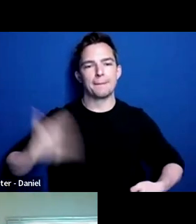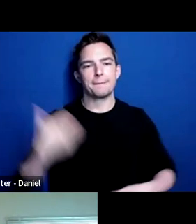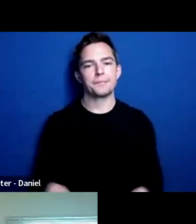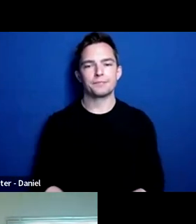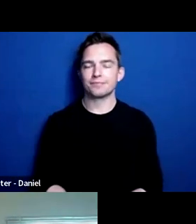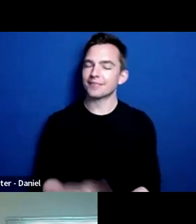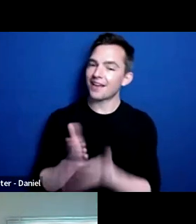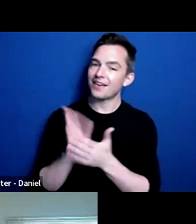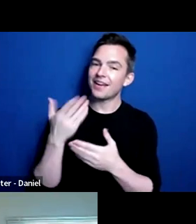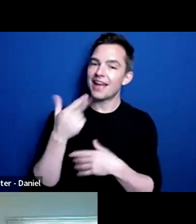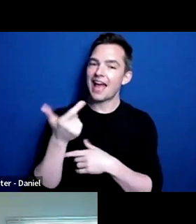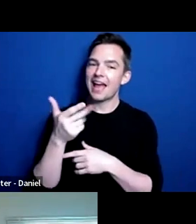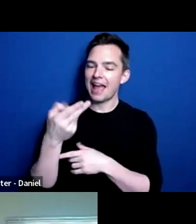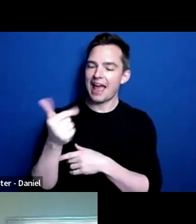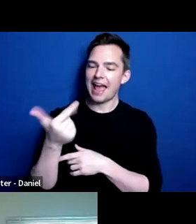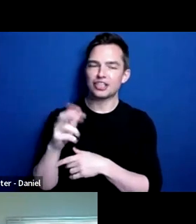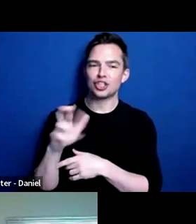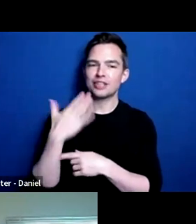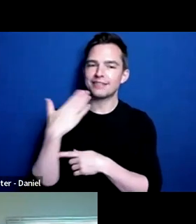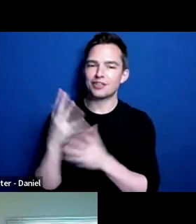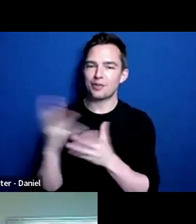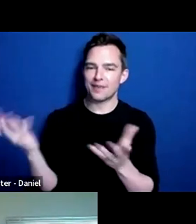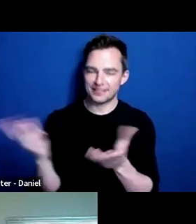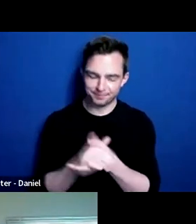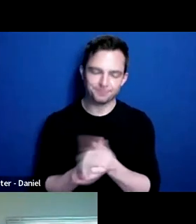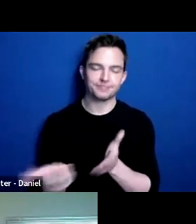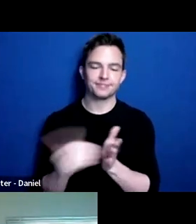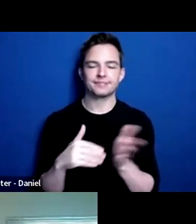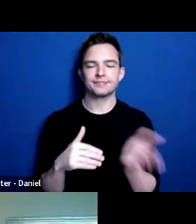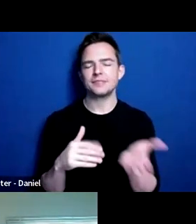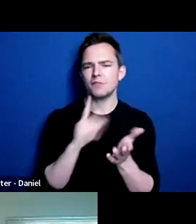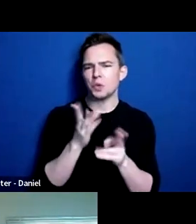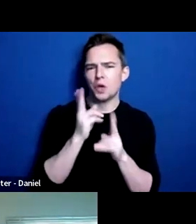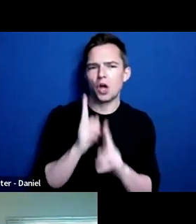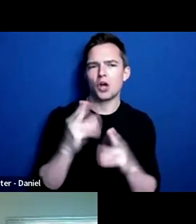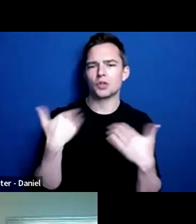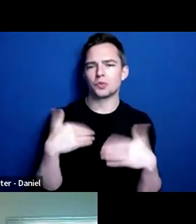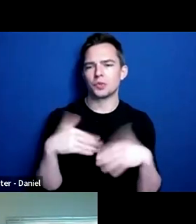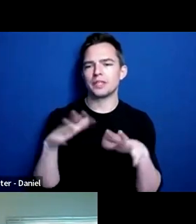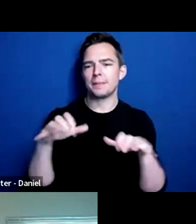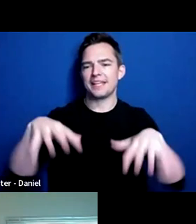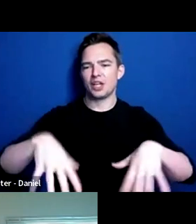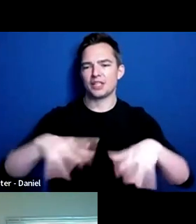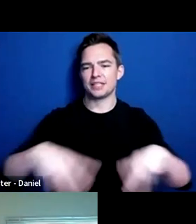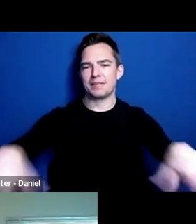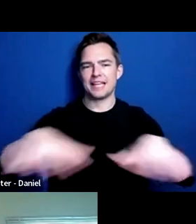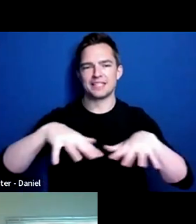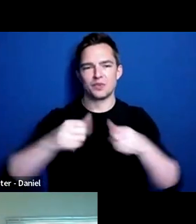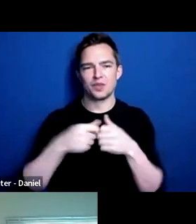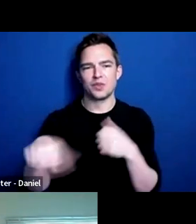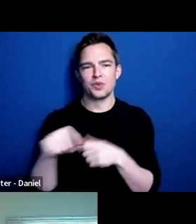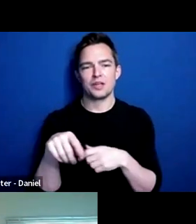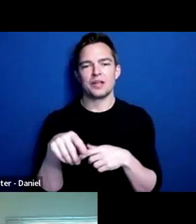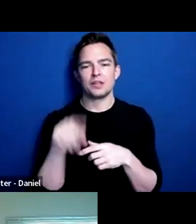All right, Hajar, thank you so much. And again, I am so honored to be in this space with you. And this next